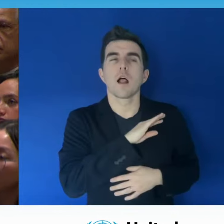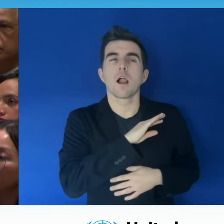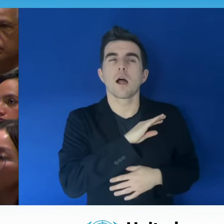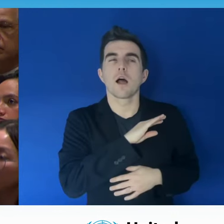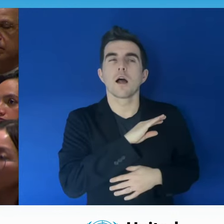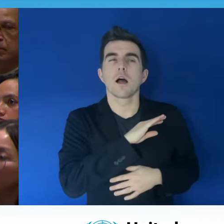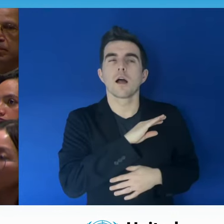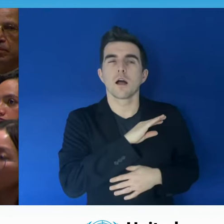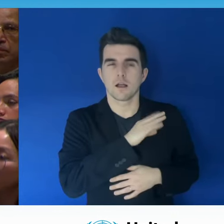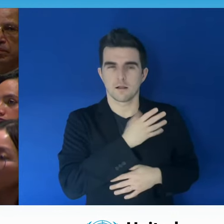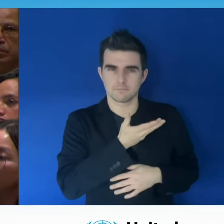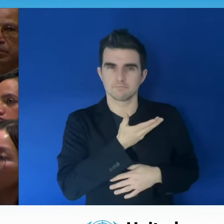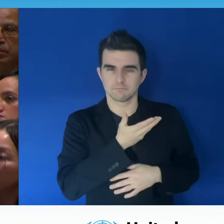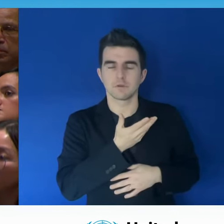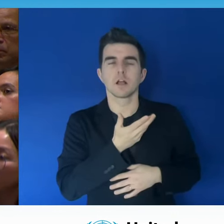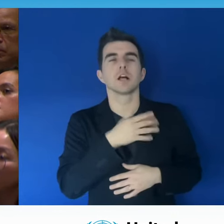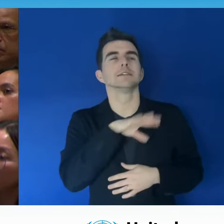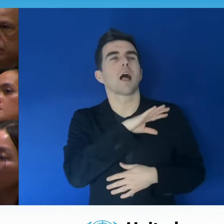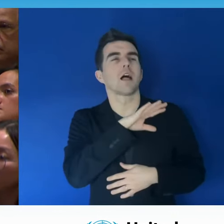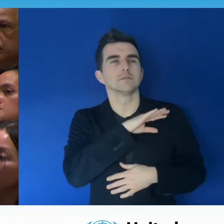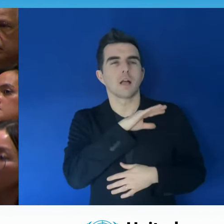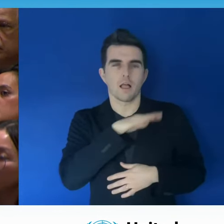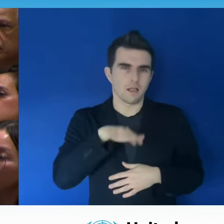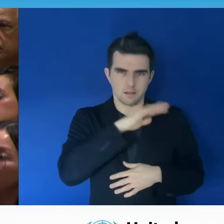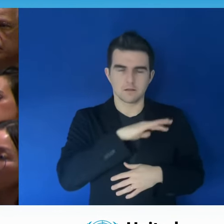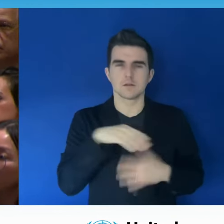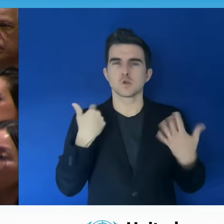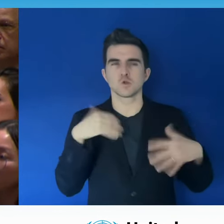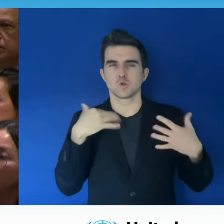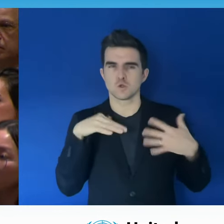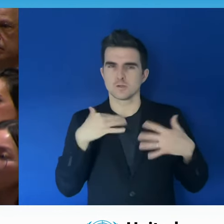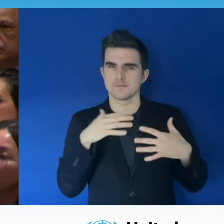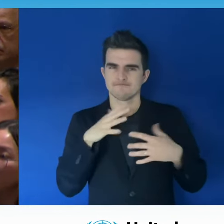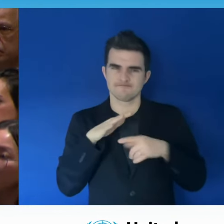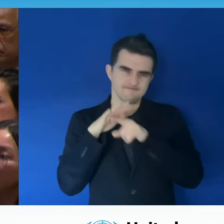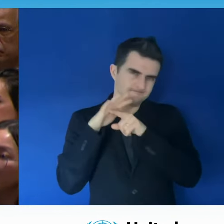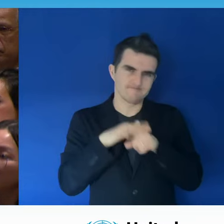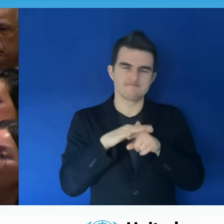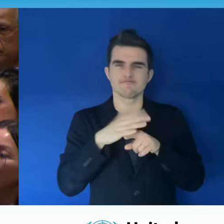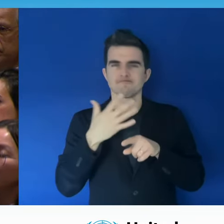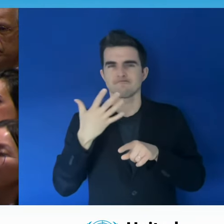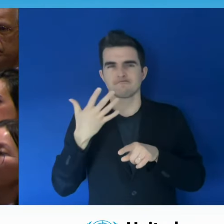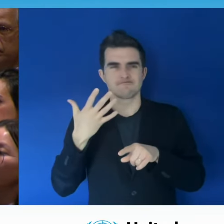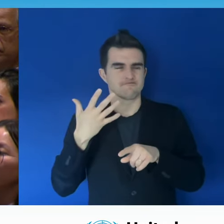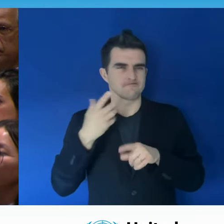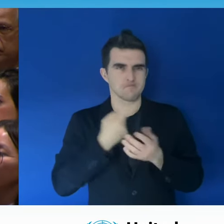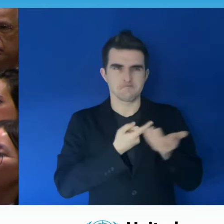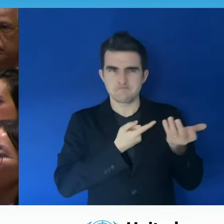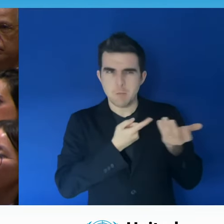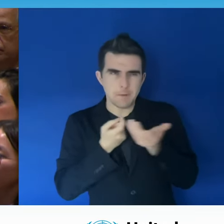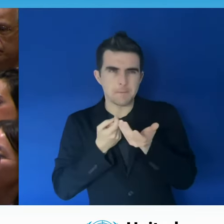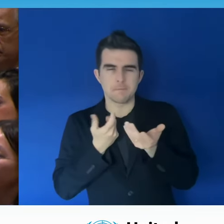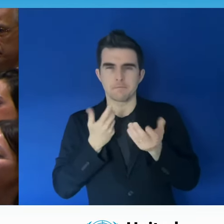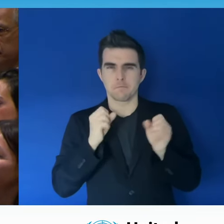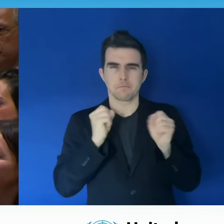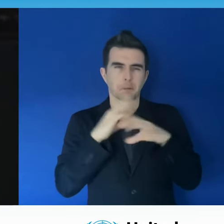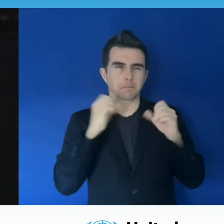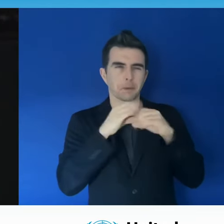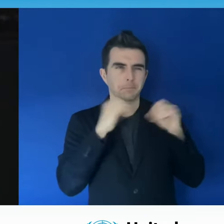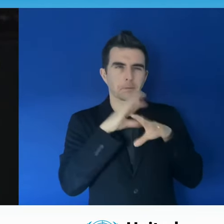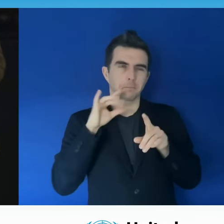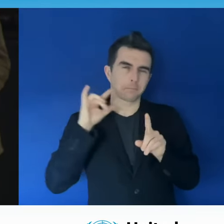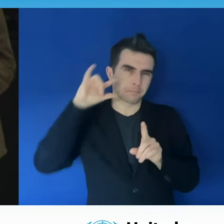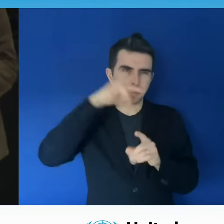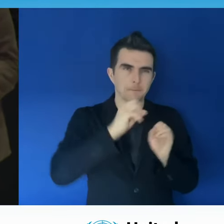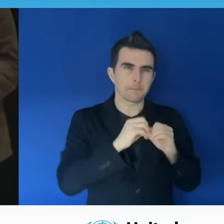distinction, particularly for youth. We are committed to the implementation of all programs. Now